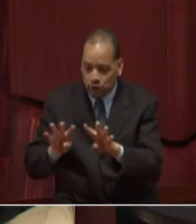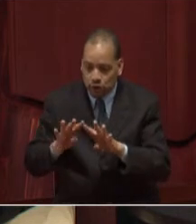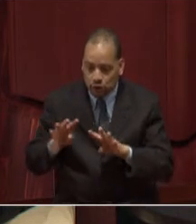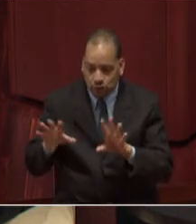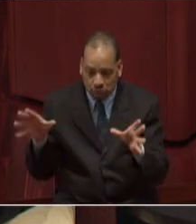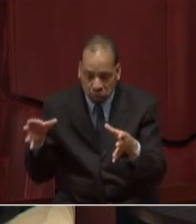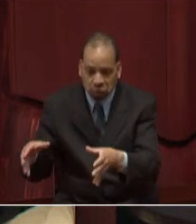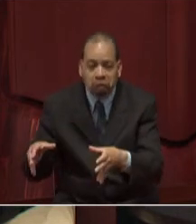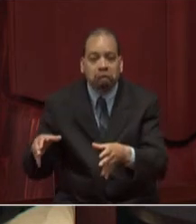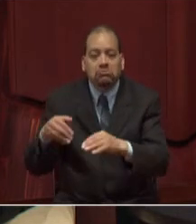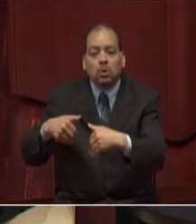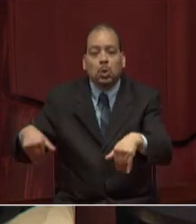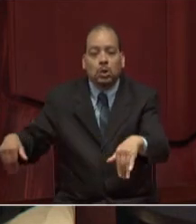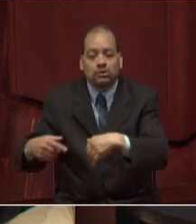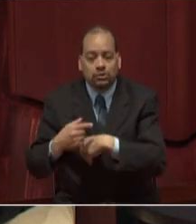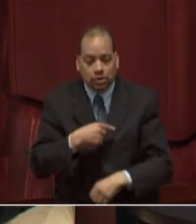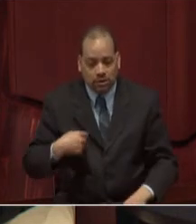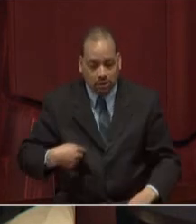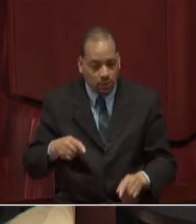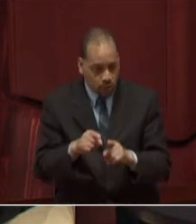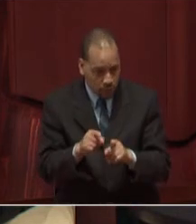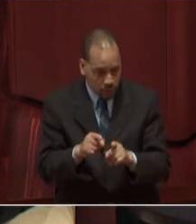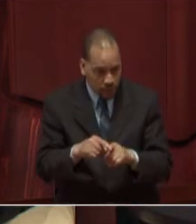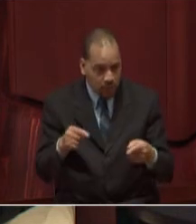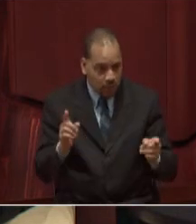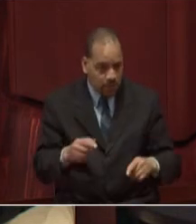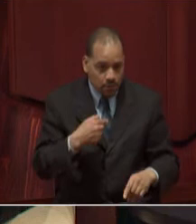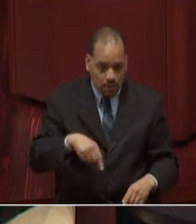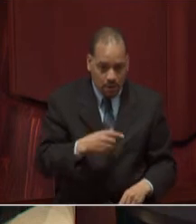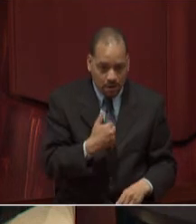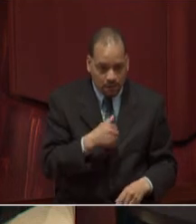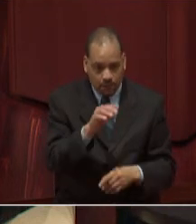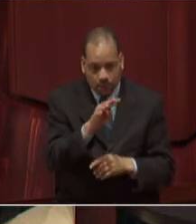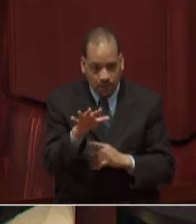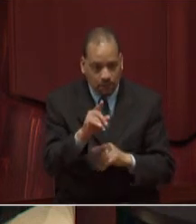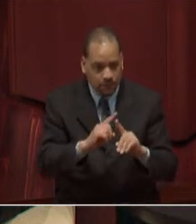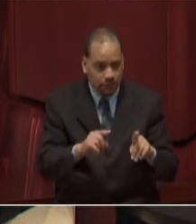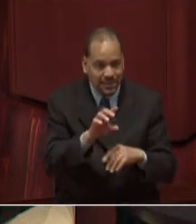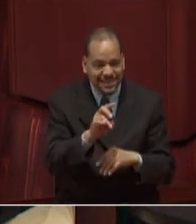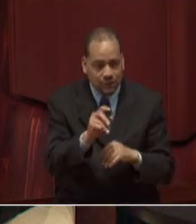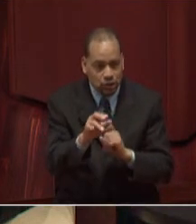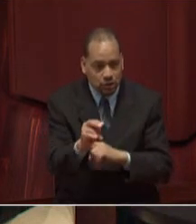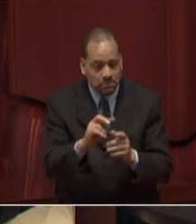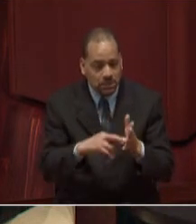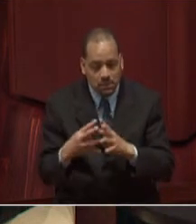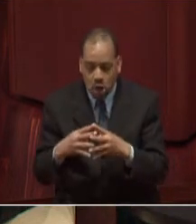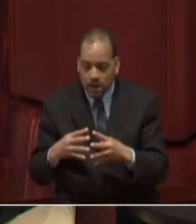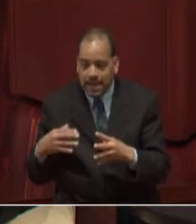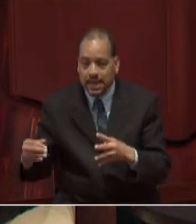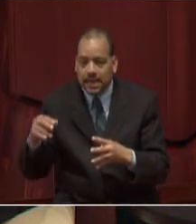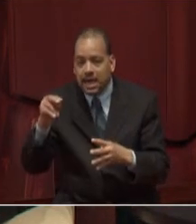allied, supportive. And those were 45 divisions we, Americans and NATO, didn't have to worry about in